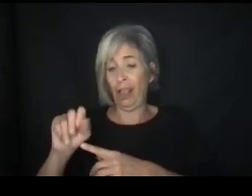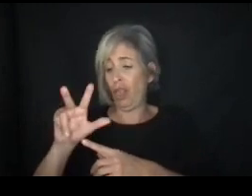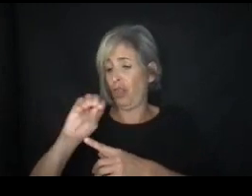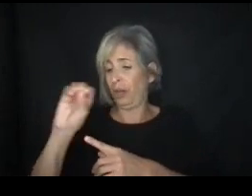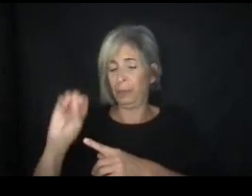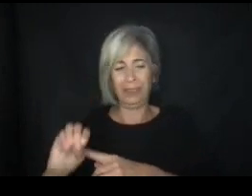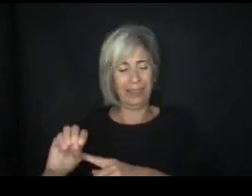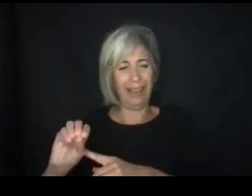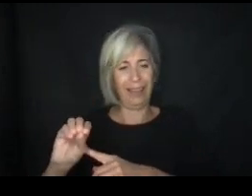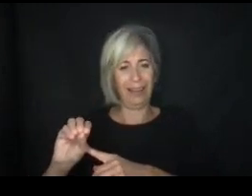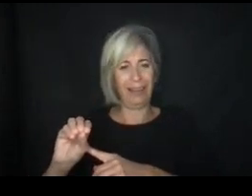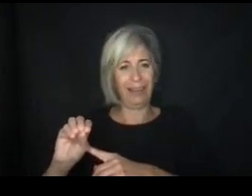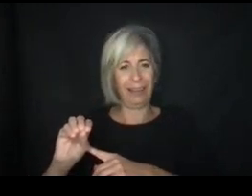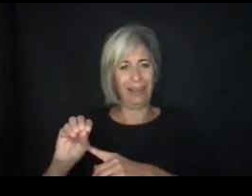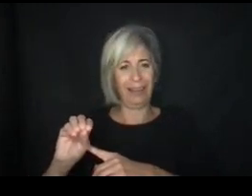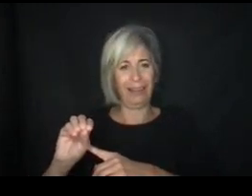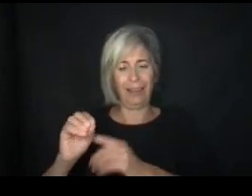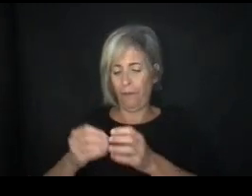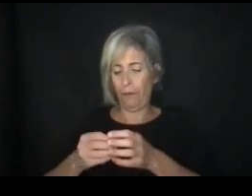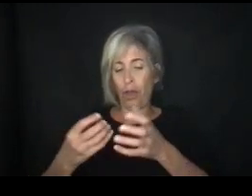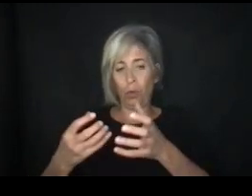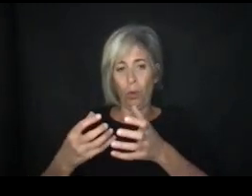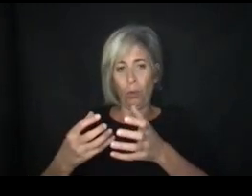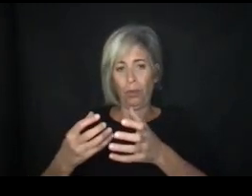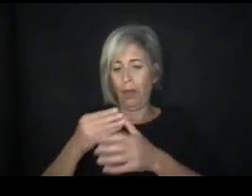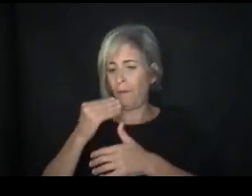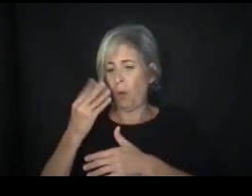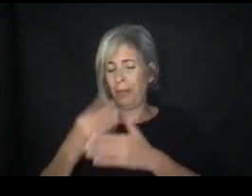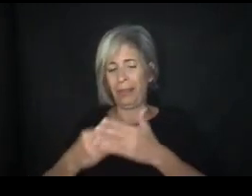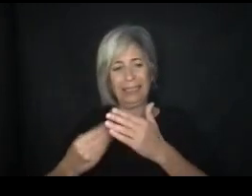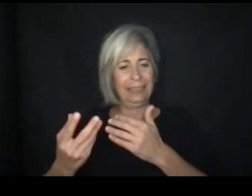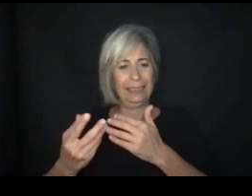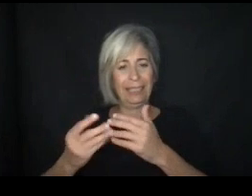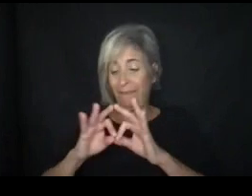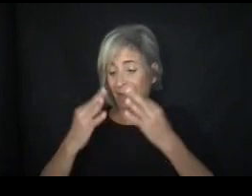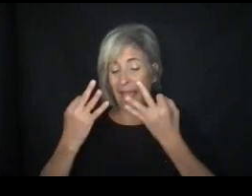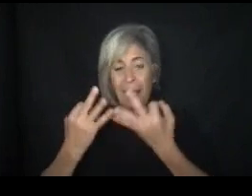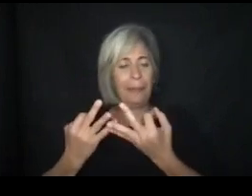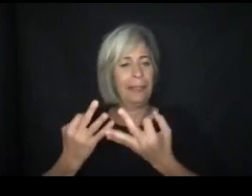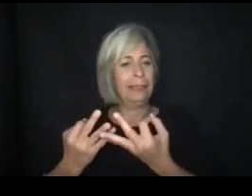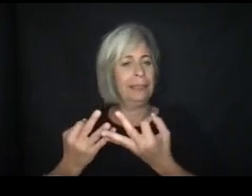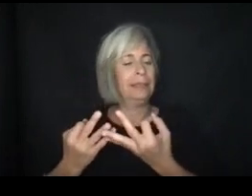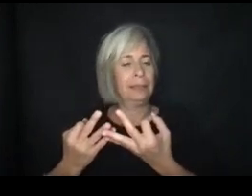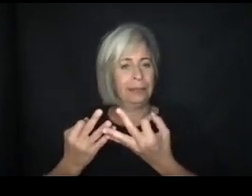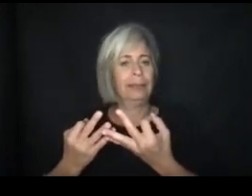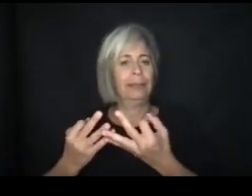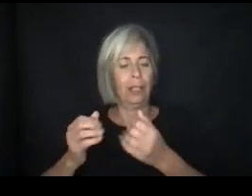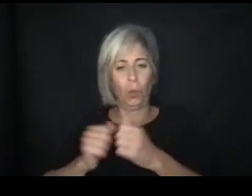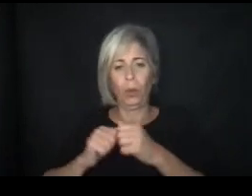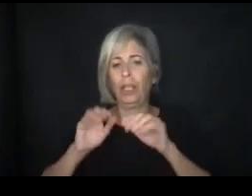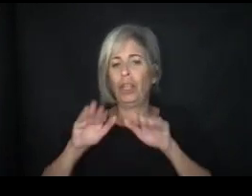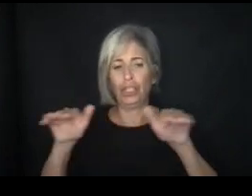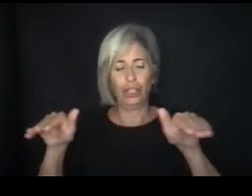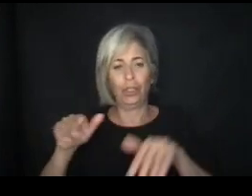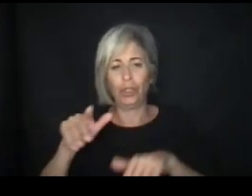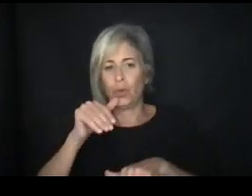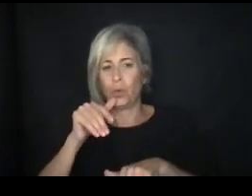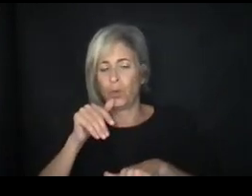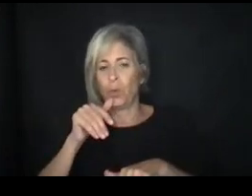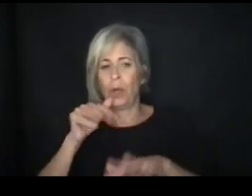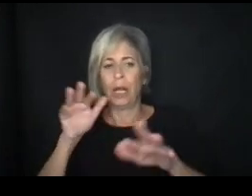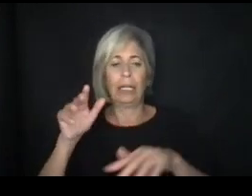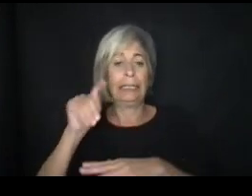30% growth in homelessness in families with children who are tweens